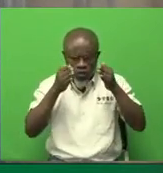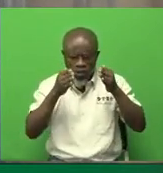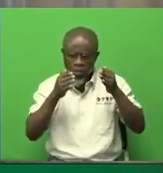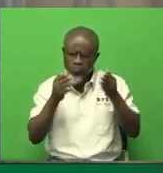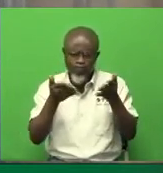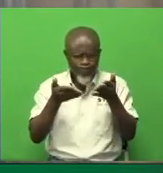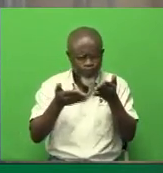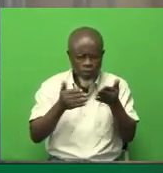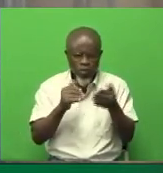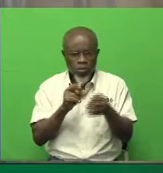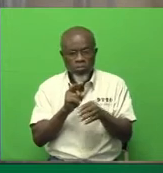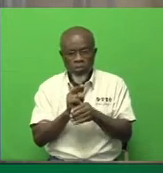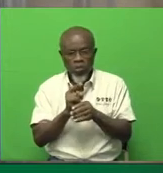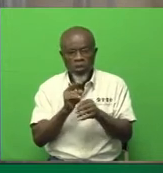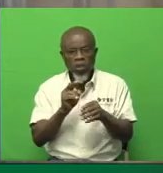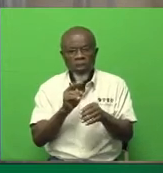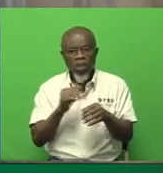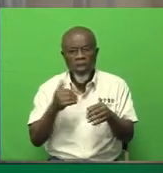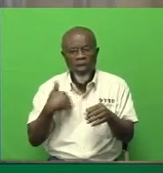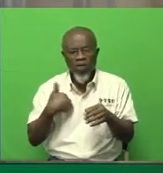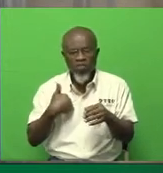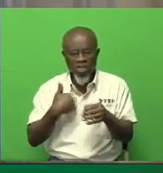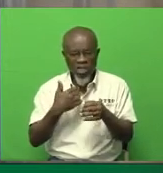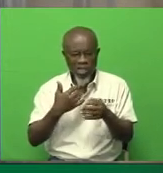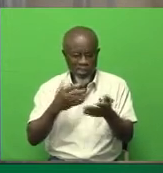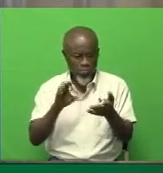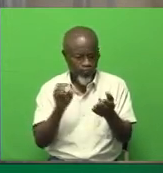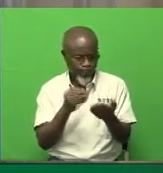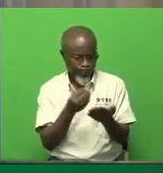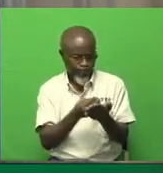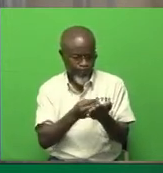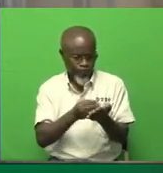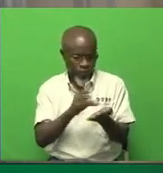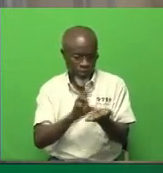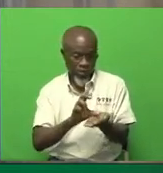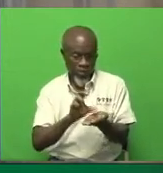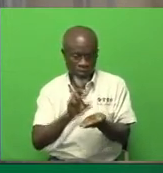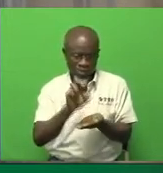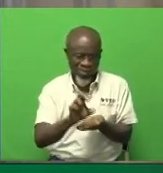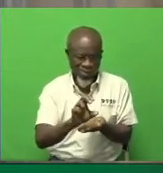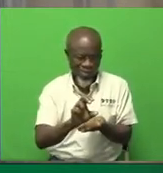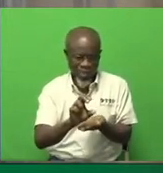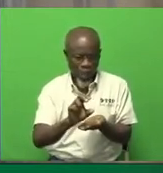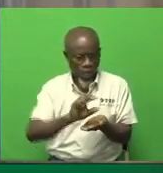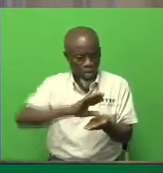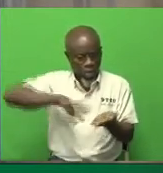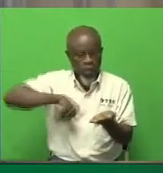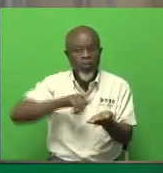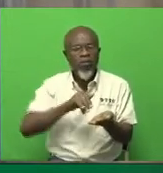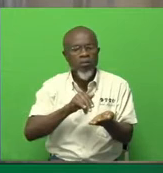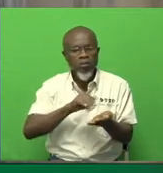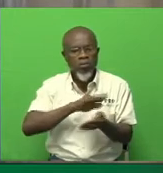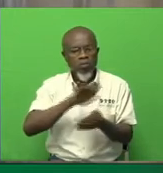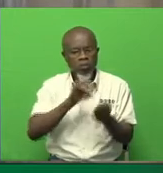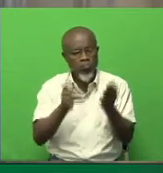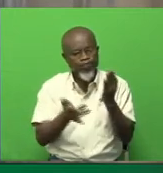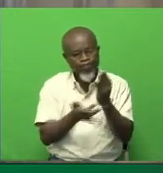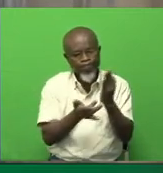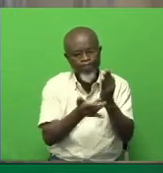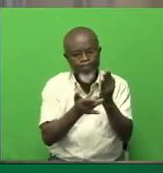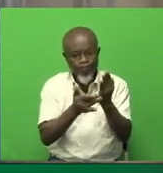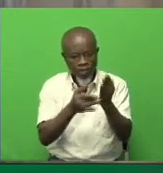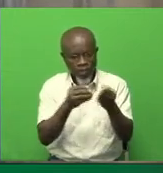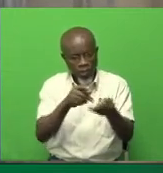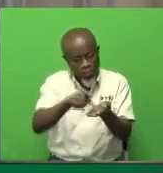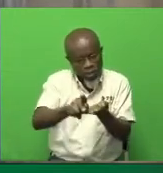Society and a fintech ecosystem hub both of which we have heard about before in previous budgets